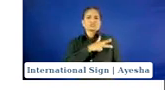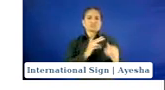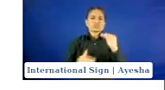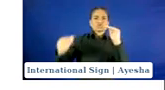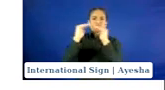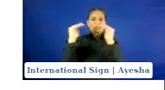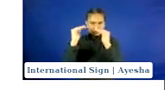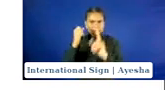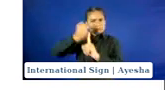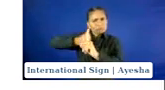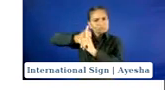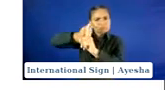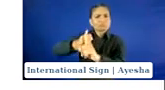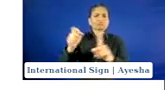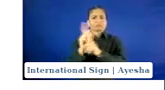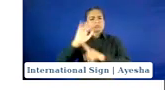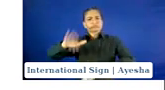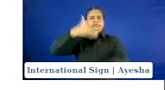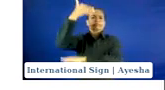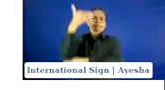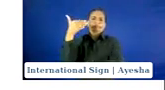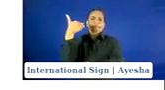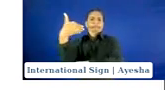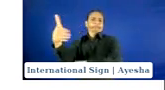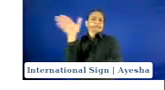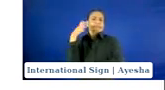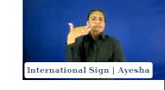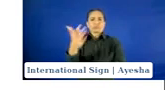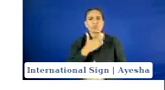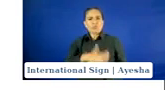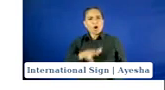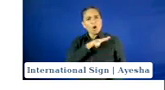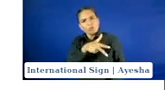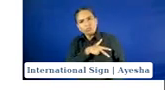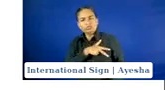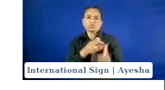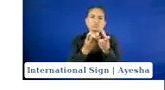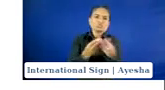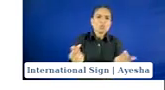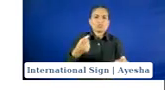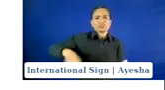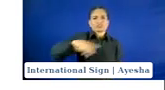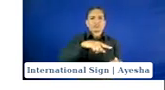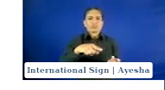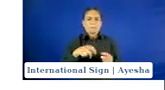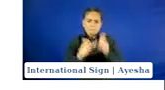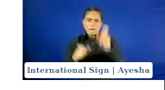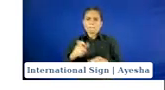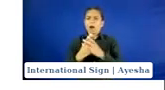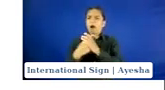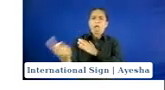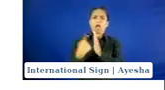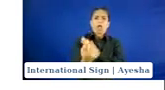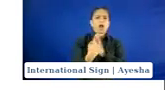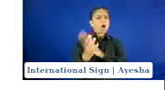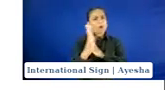eradicating poverty in all forms by leaving no one behind. So how do we leave no one behind?